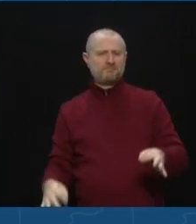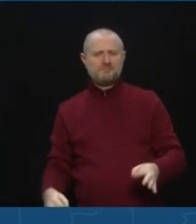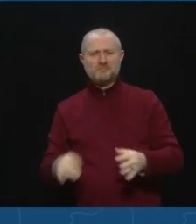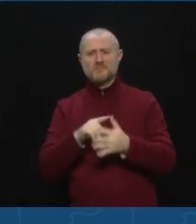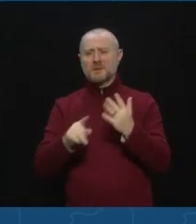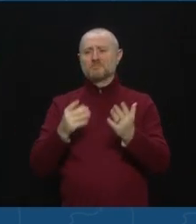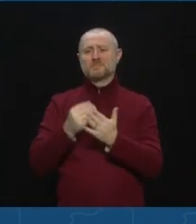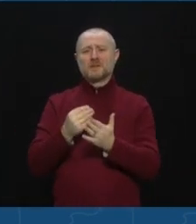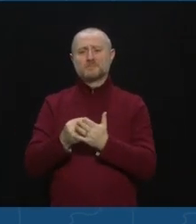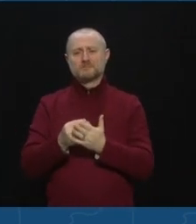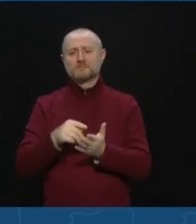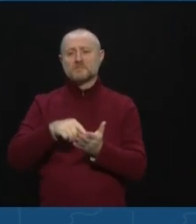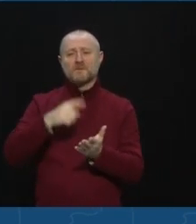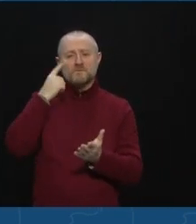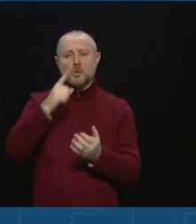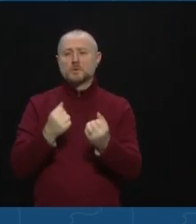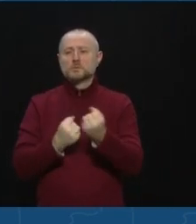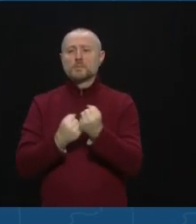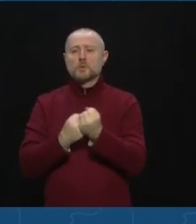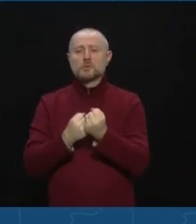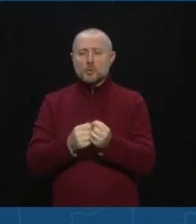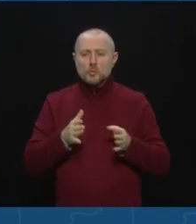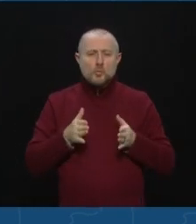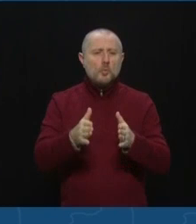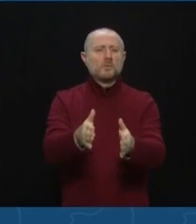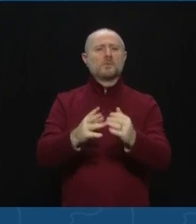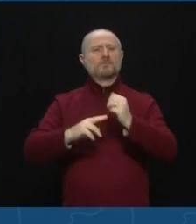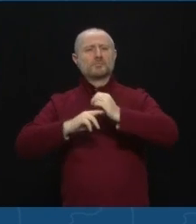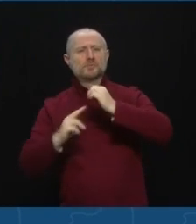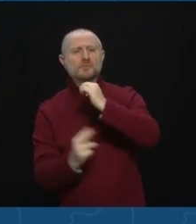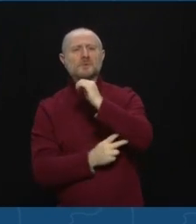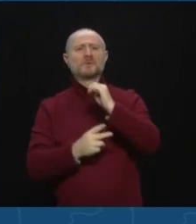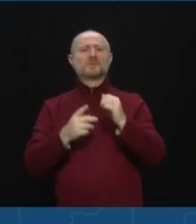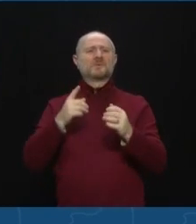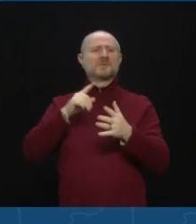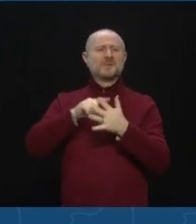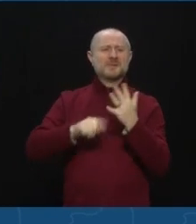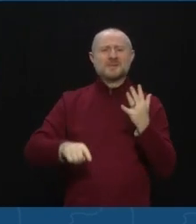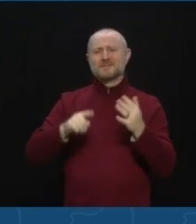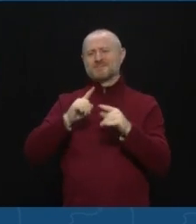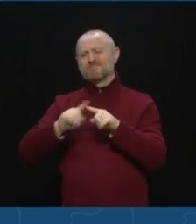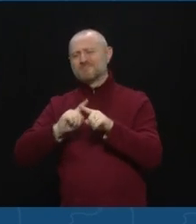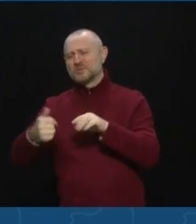to our roads and our bridges, building new transit options,